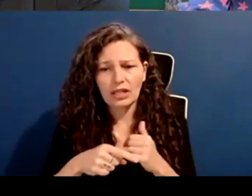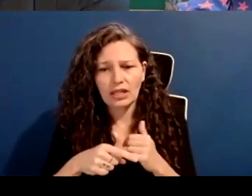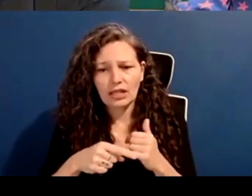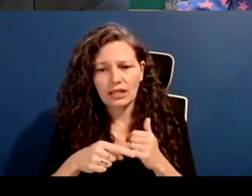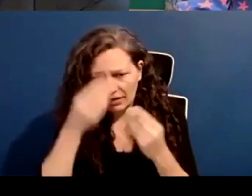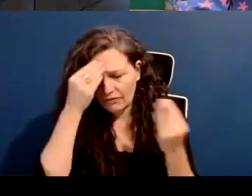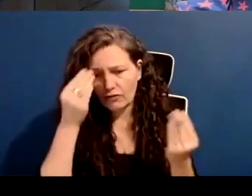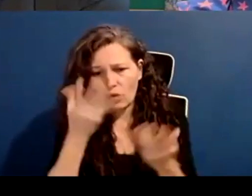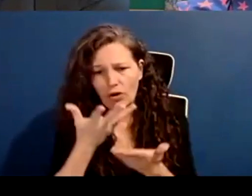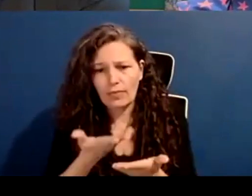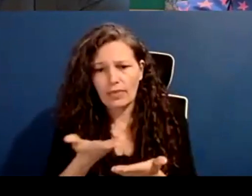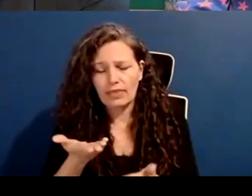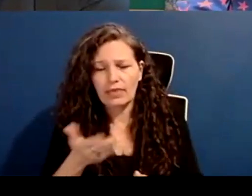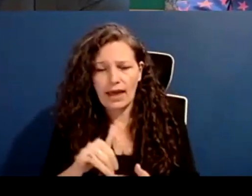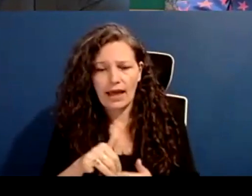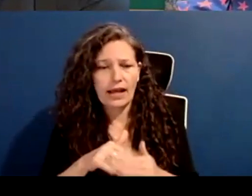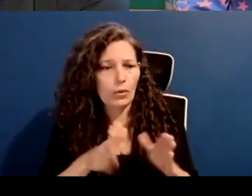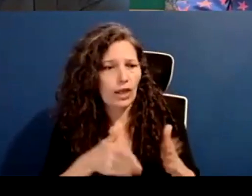well.